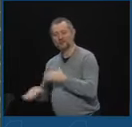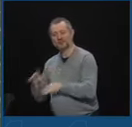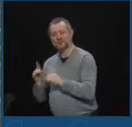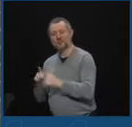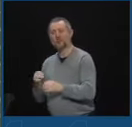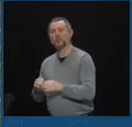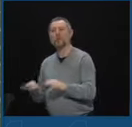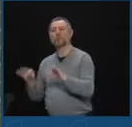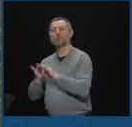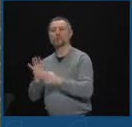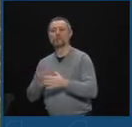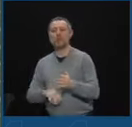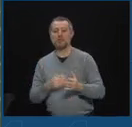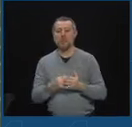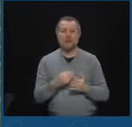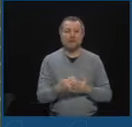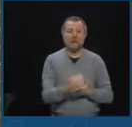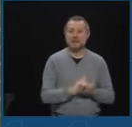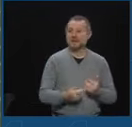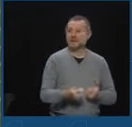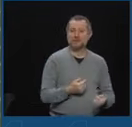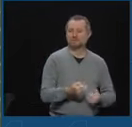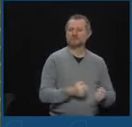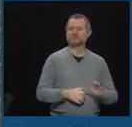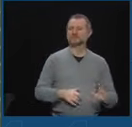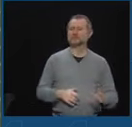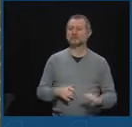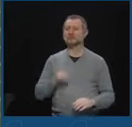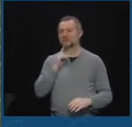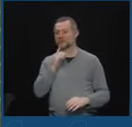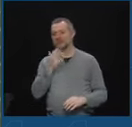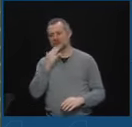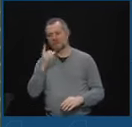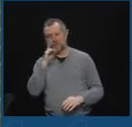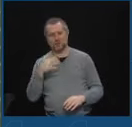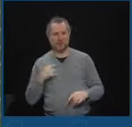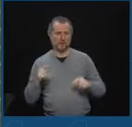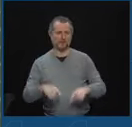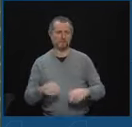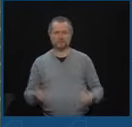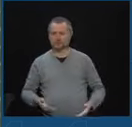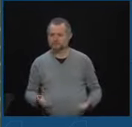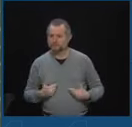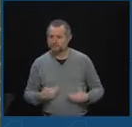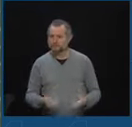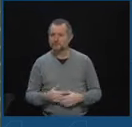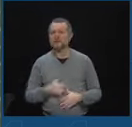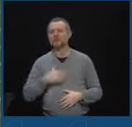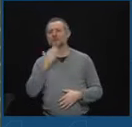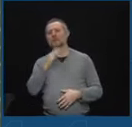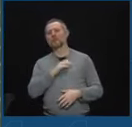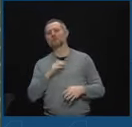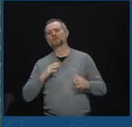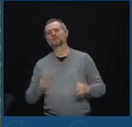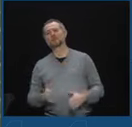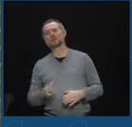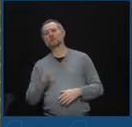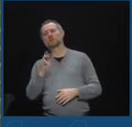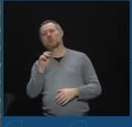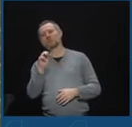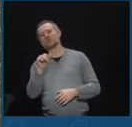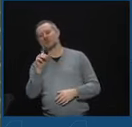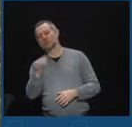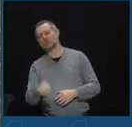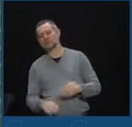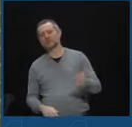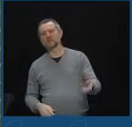assist everybody. So I just want to thank everybody for coming. I want to thank Commissioner Rosado. I want to thank Commissioner